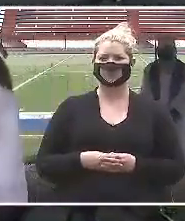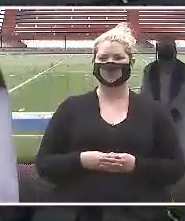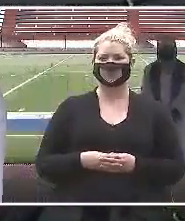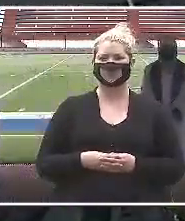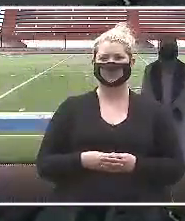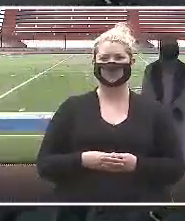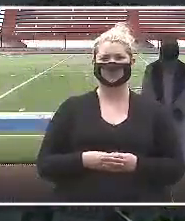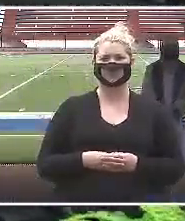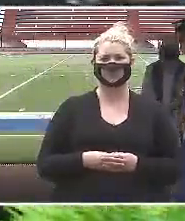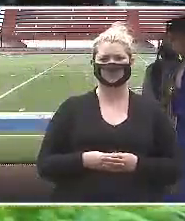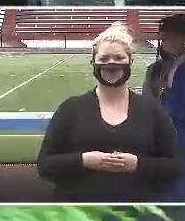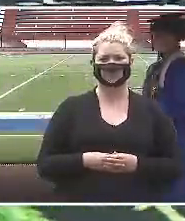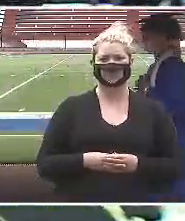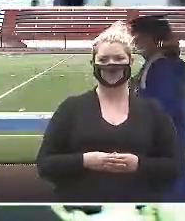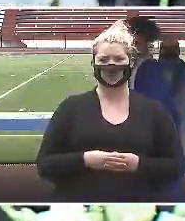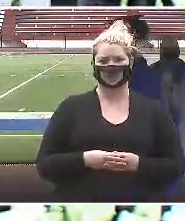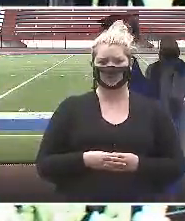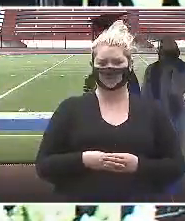Caitlin Chan.